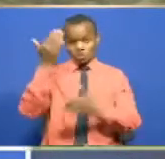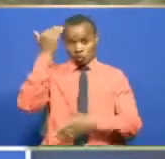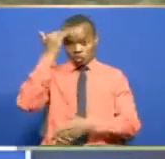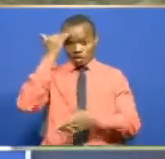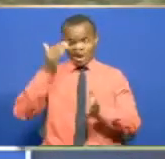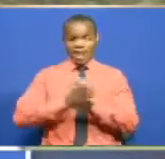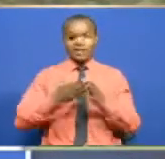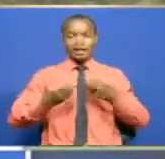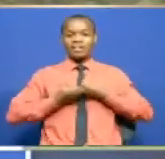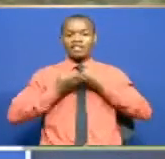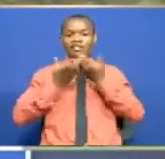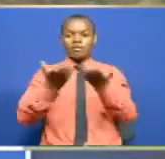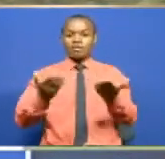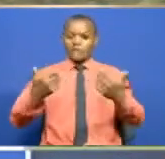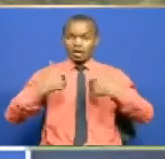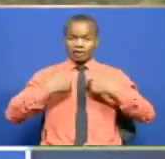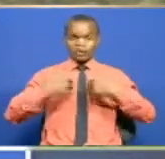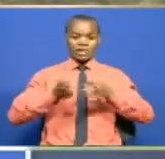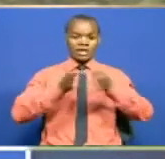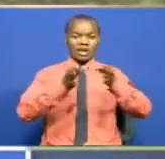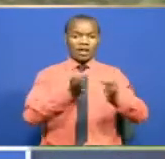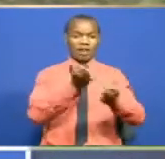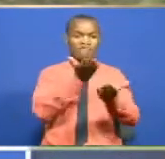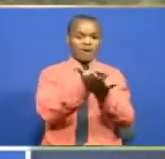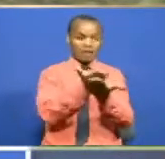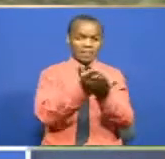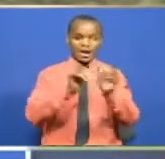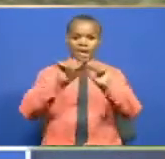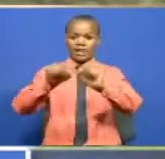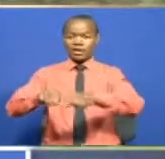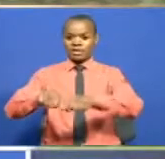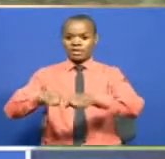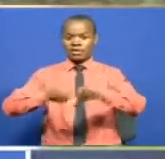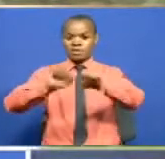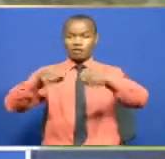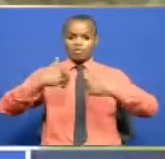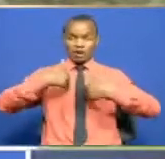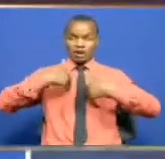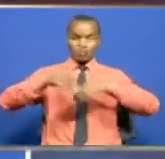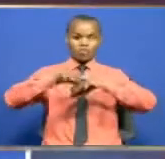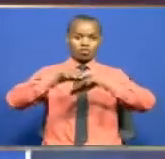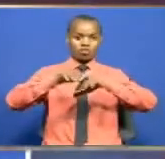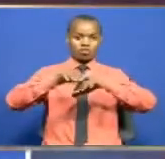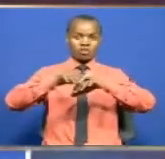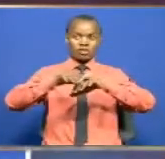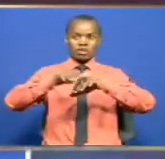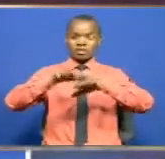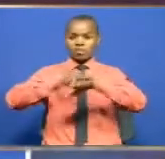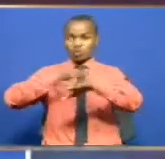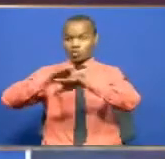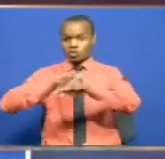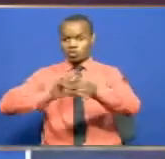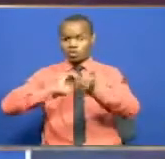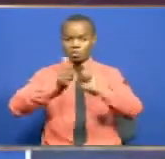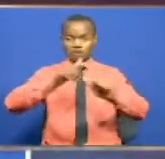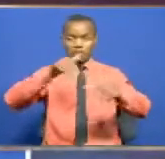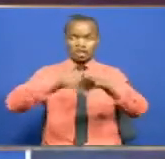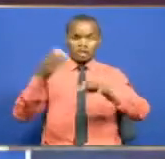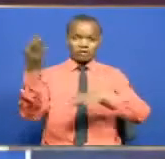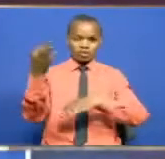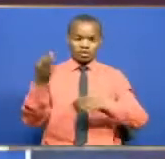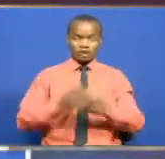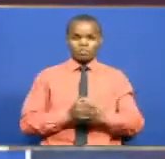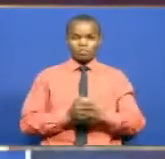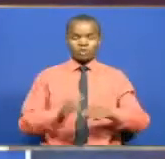updated, and I think if we apply them, we're going to have smooth games in the future. It's a good session for